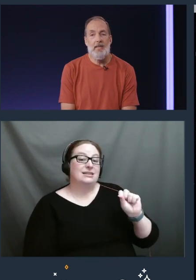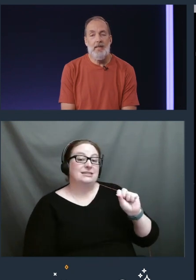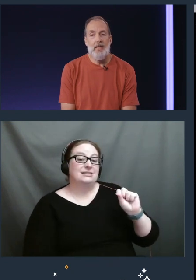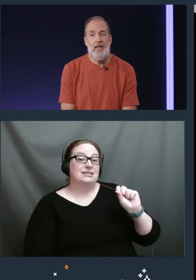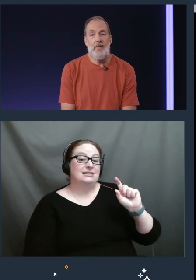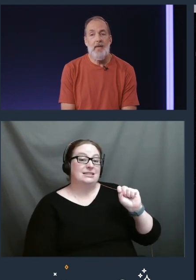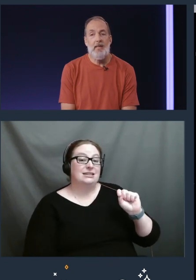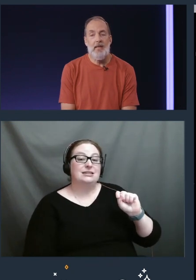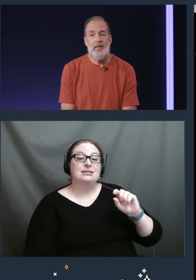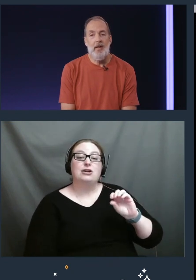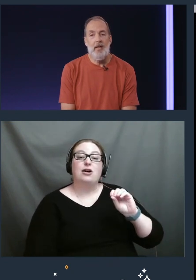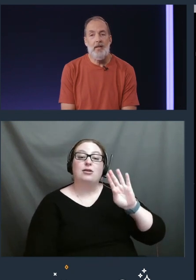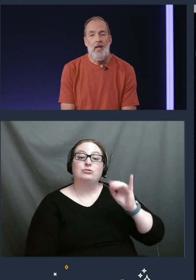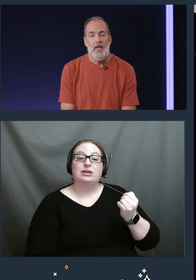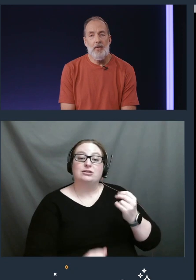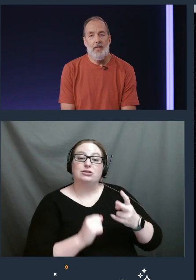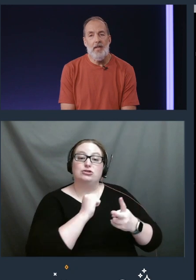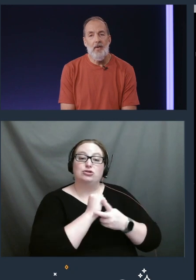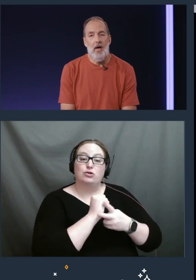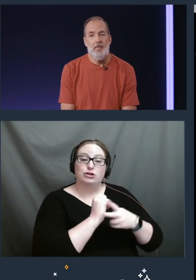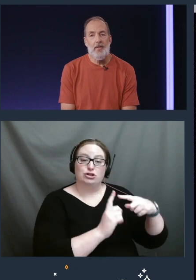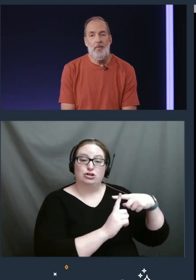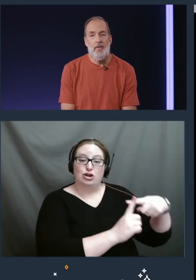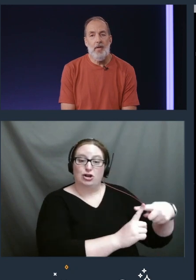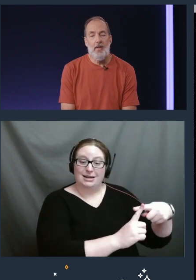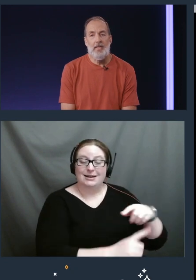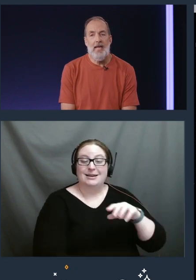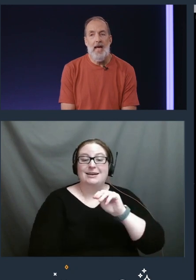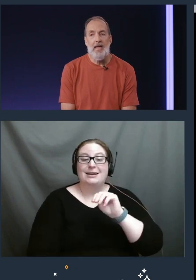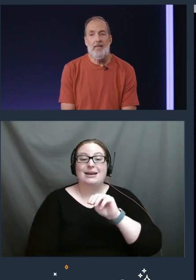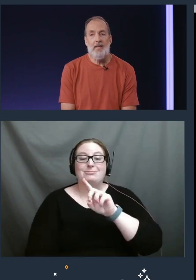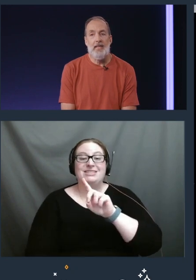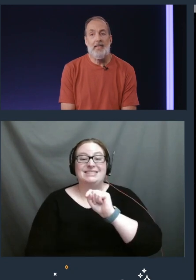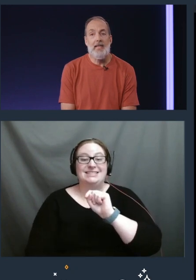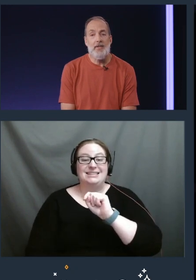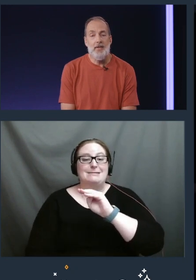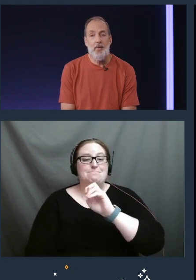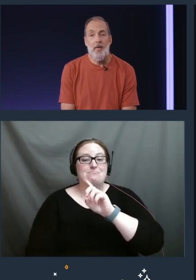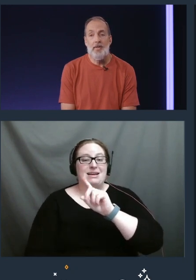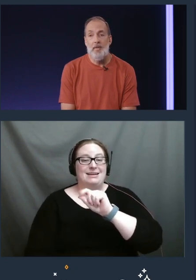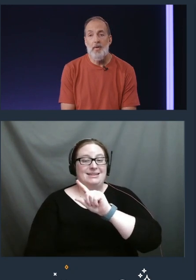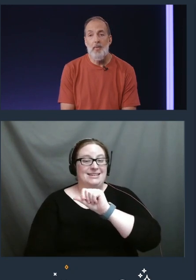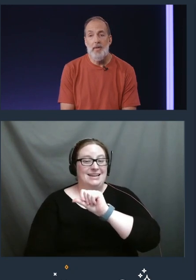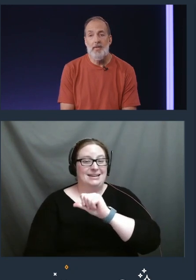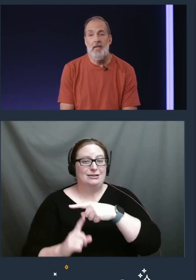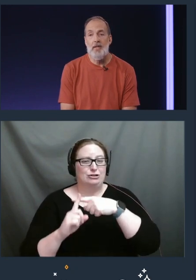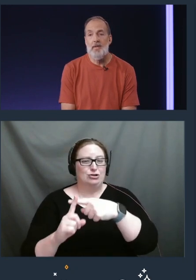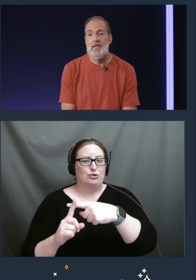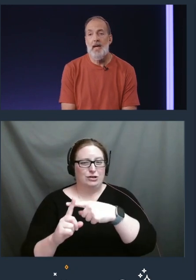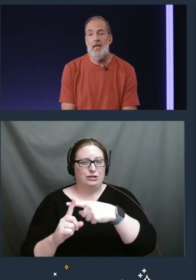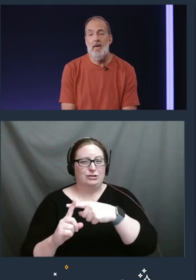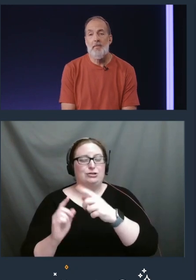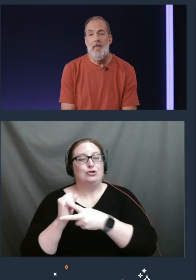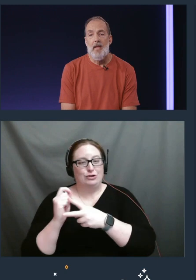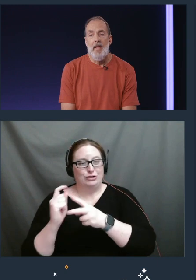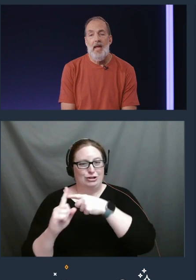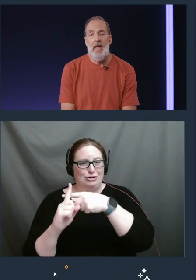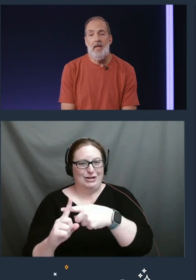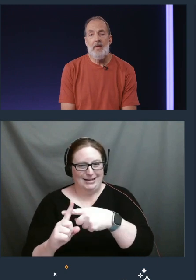an MDT is a metadata target. You can think of object storage targets as the disk storage, similar to what you see here in this